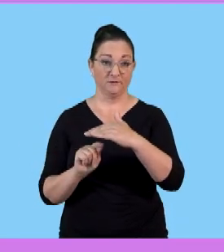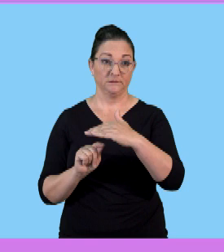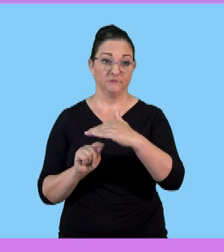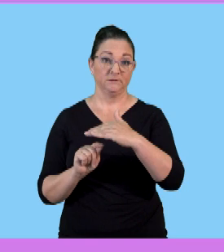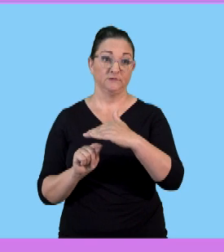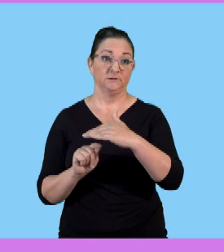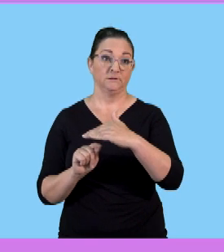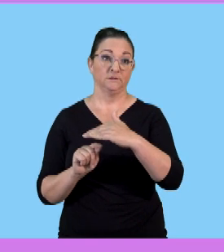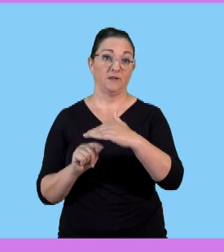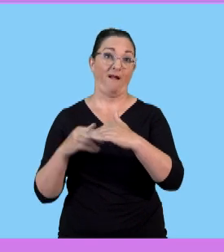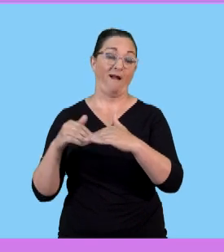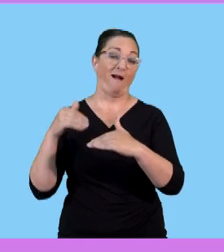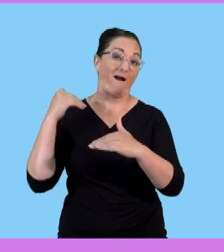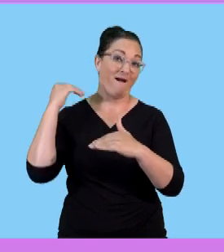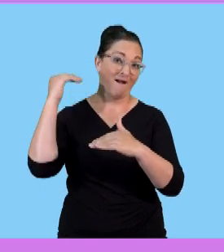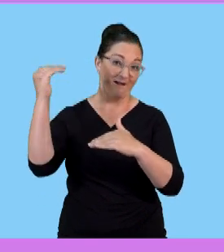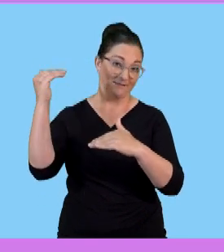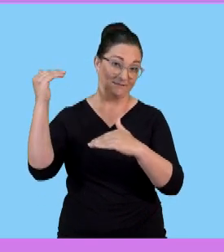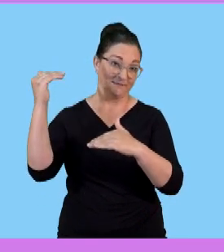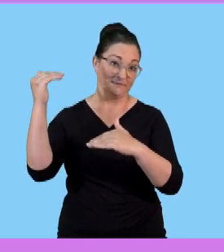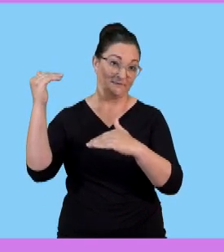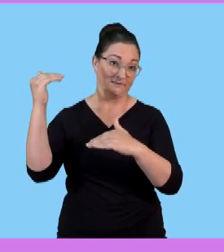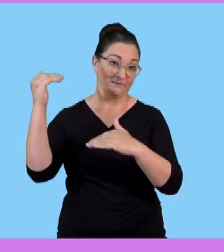divided by my height